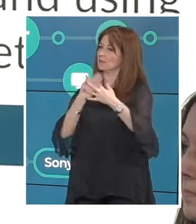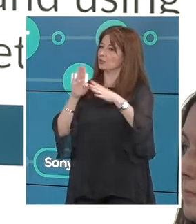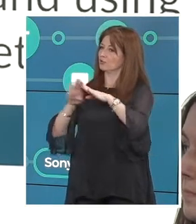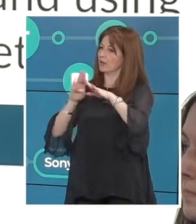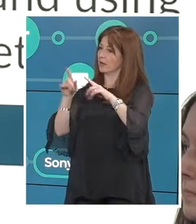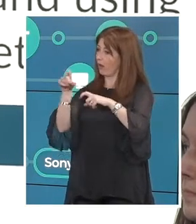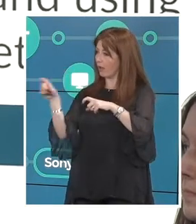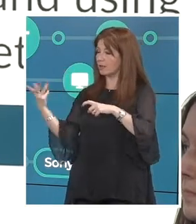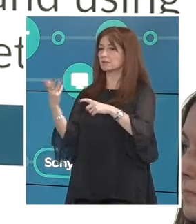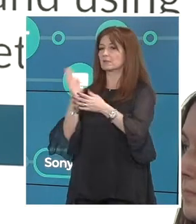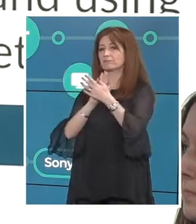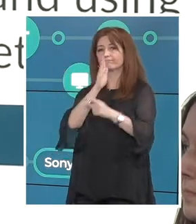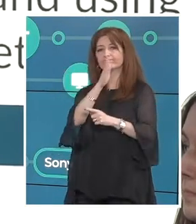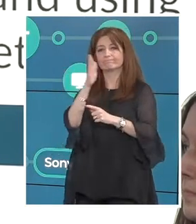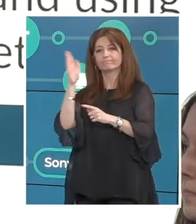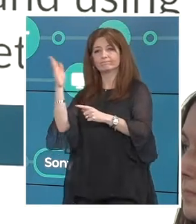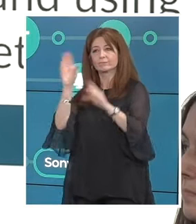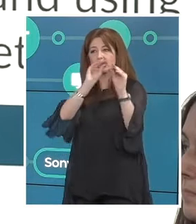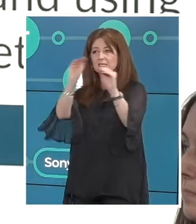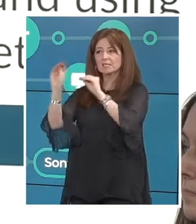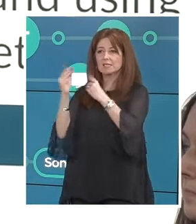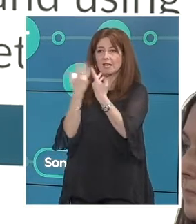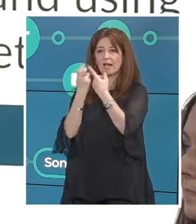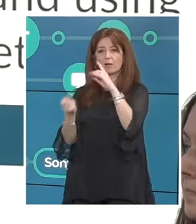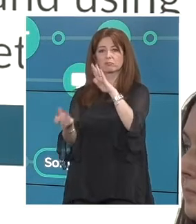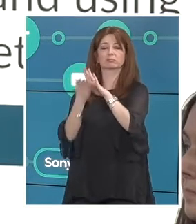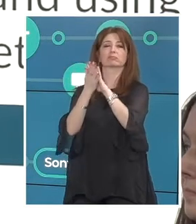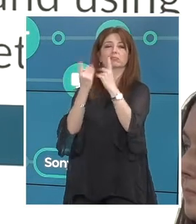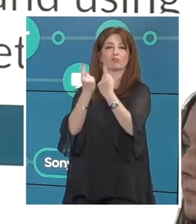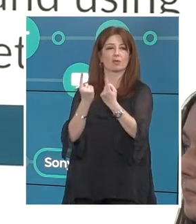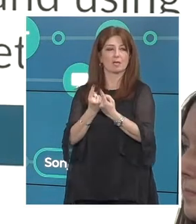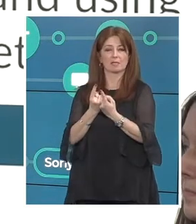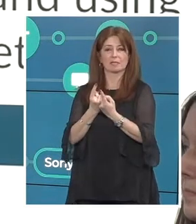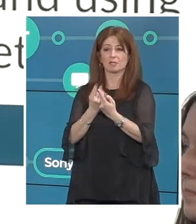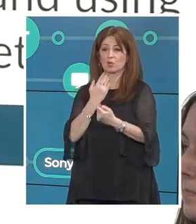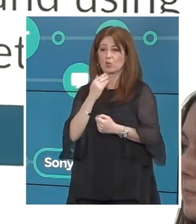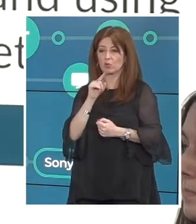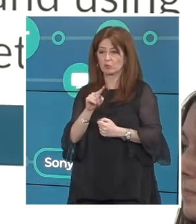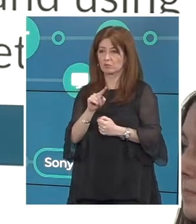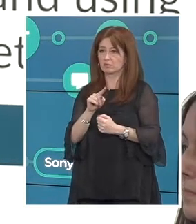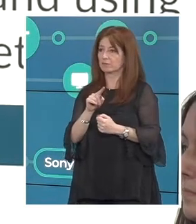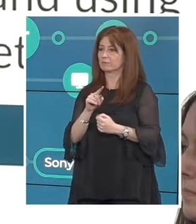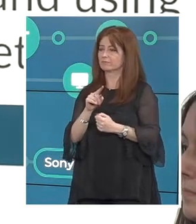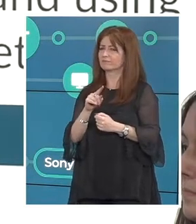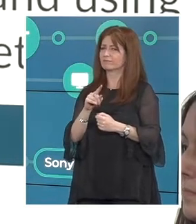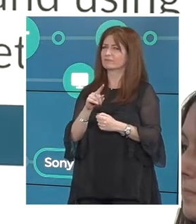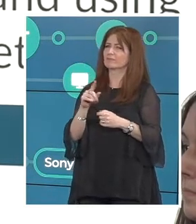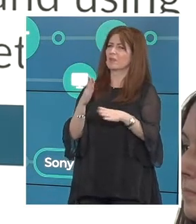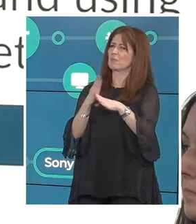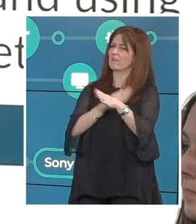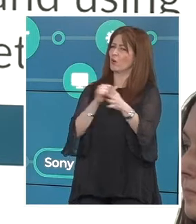So I go out to our clients and teach them about how to implement our products accessibly. Because a big problem in the past, I think,